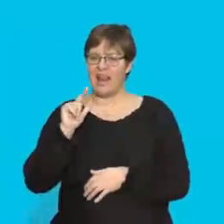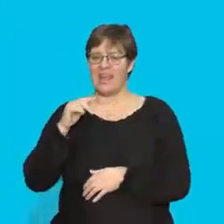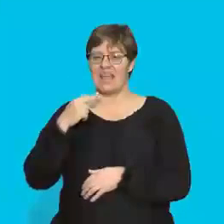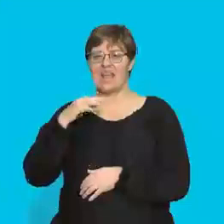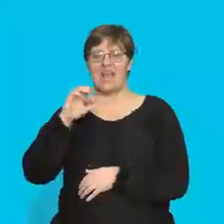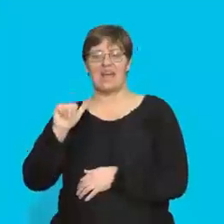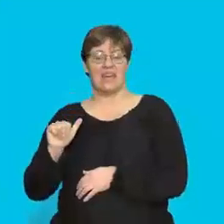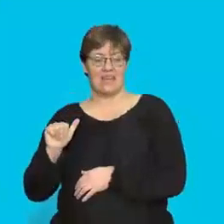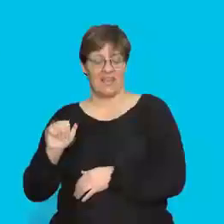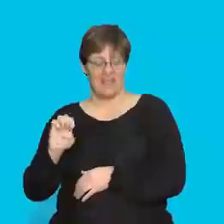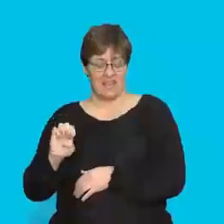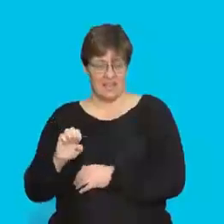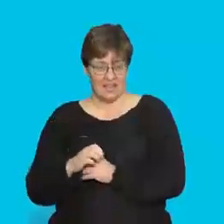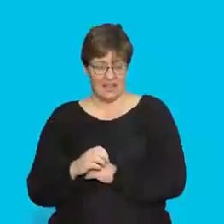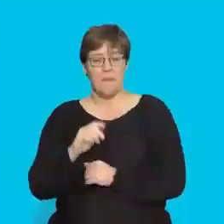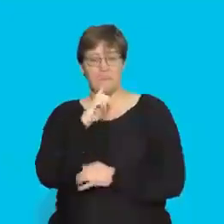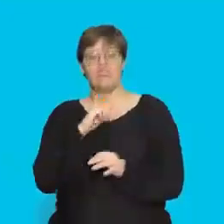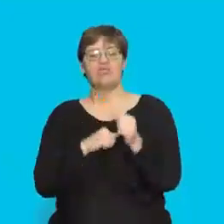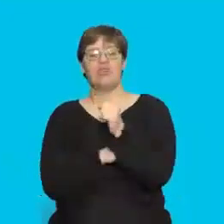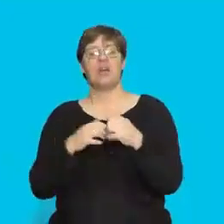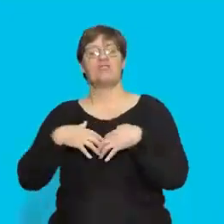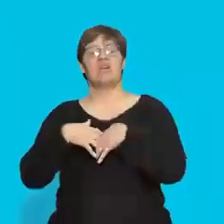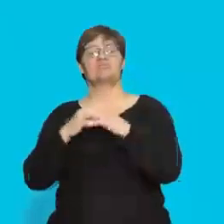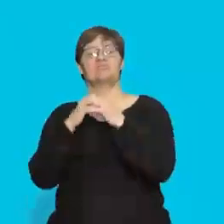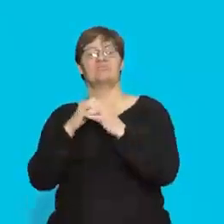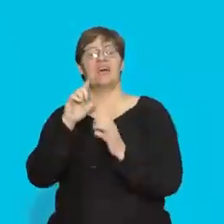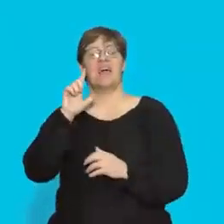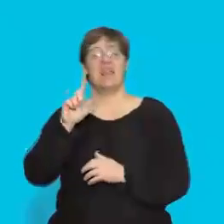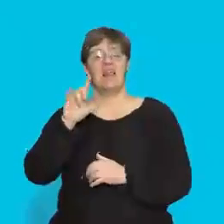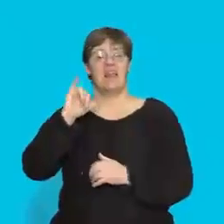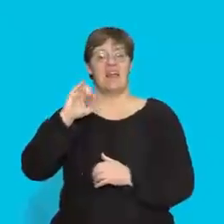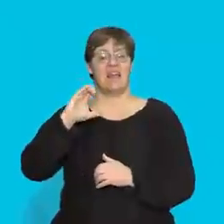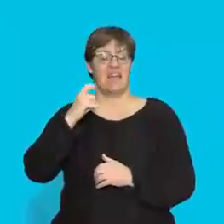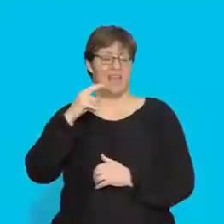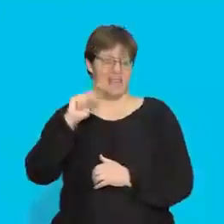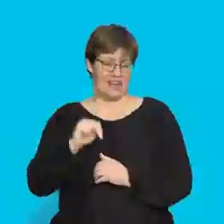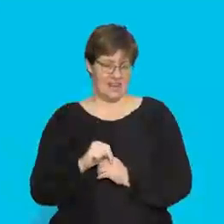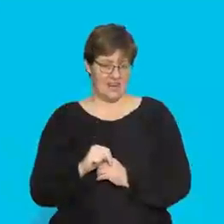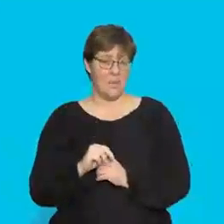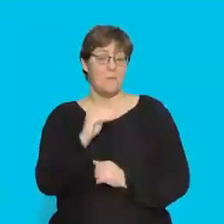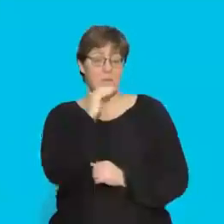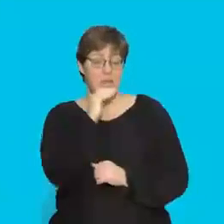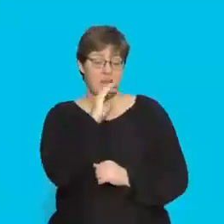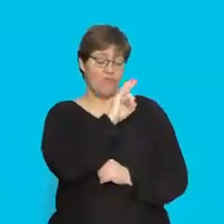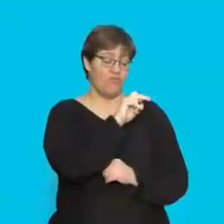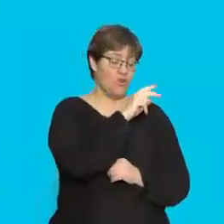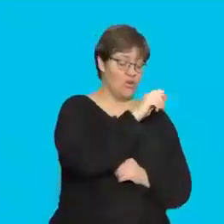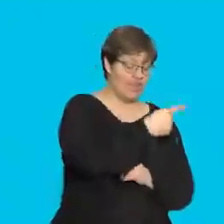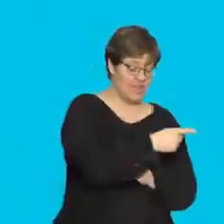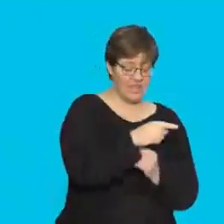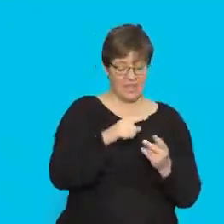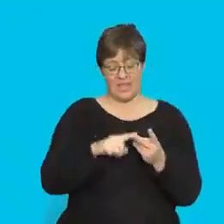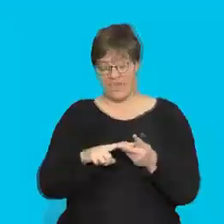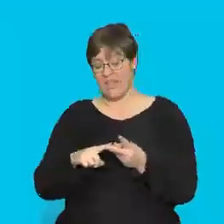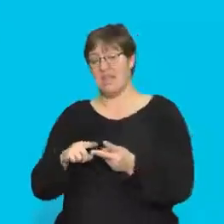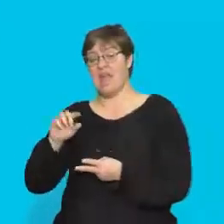with algae. And it forms a structure called lichen. And both benefit.